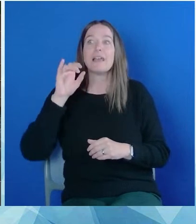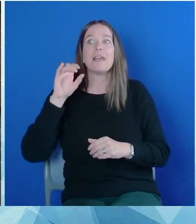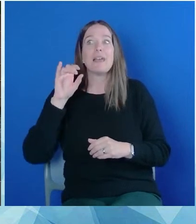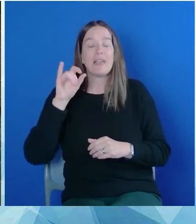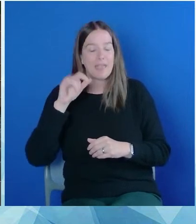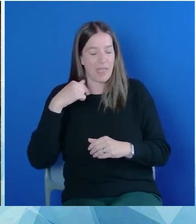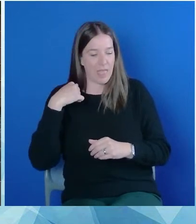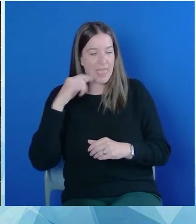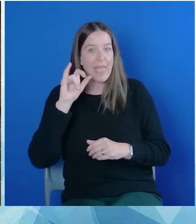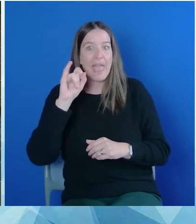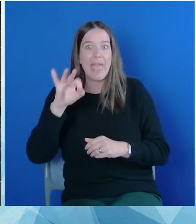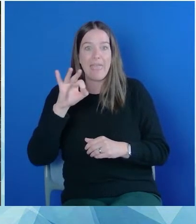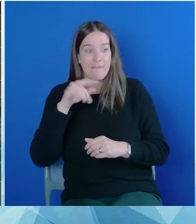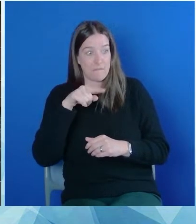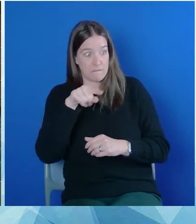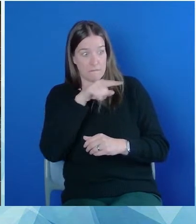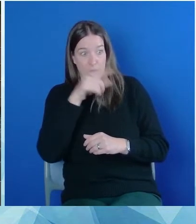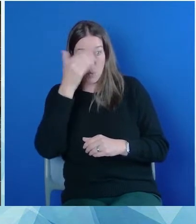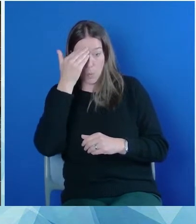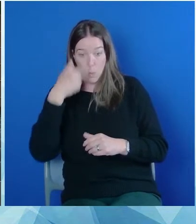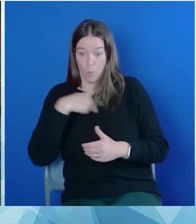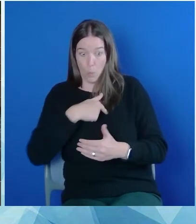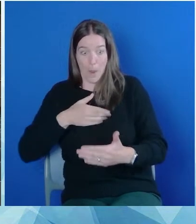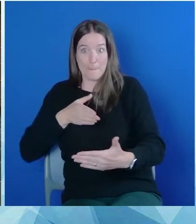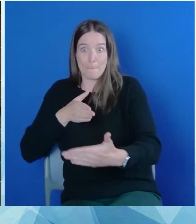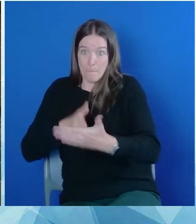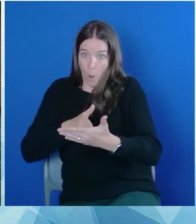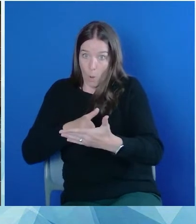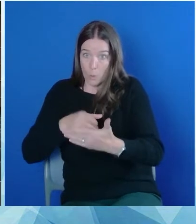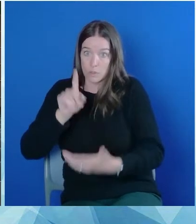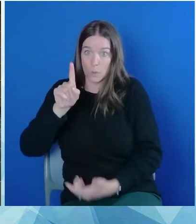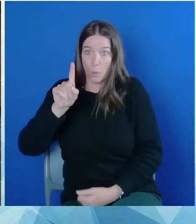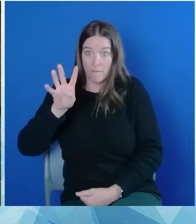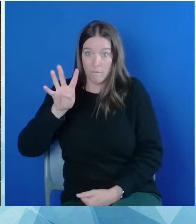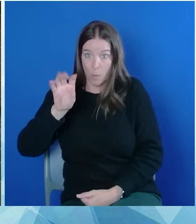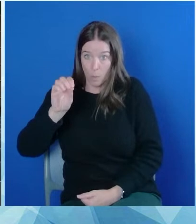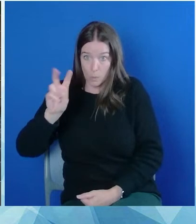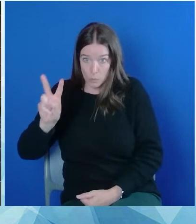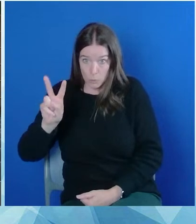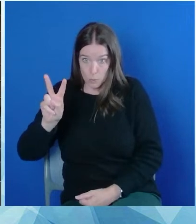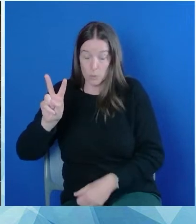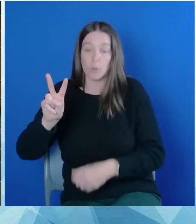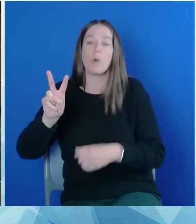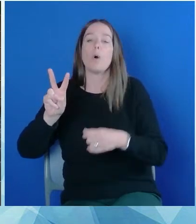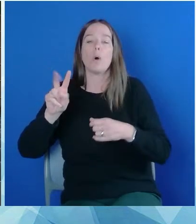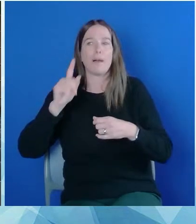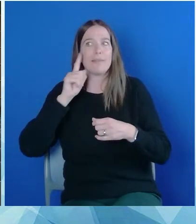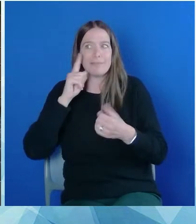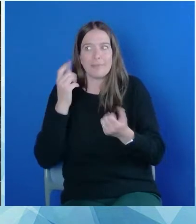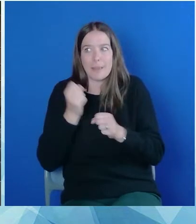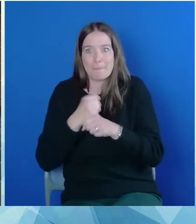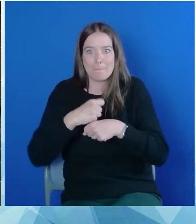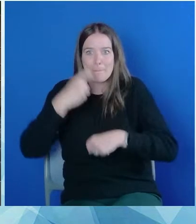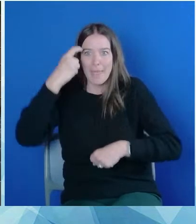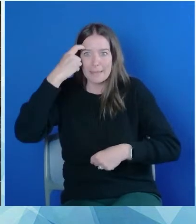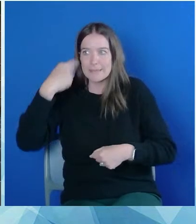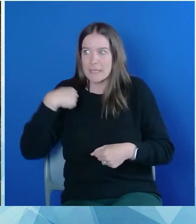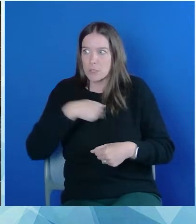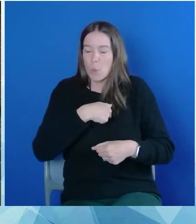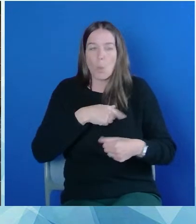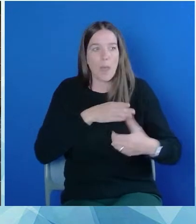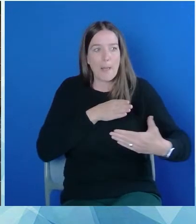1402. Then I think it would be a logical extension to say that we would be opposed to any